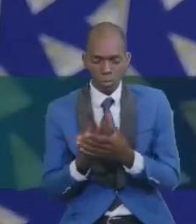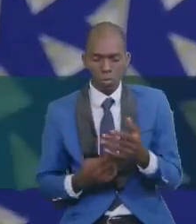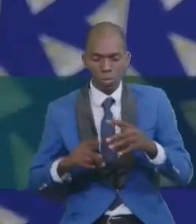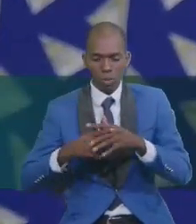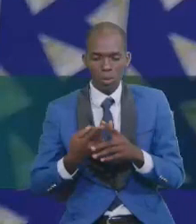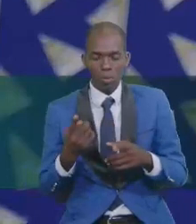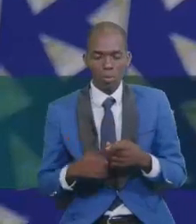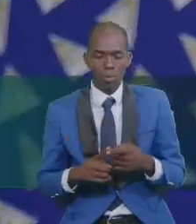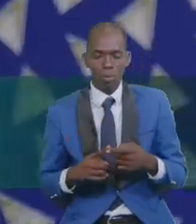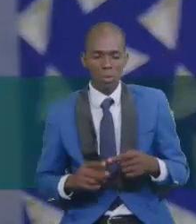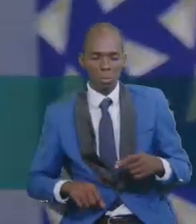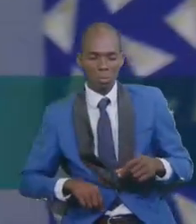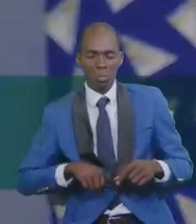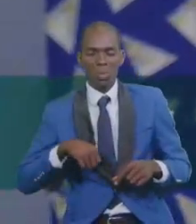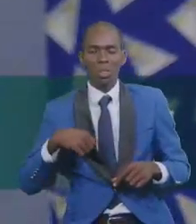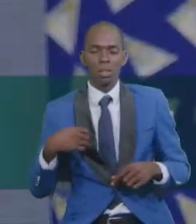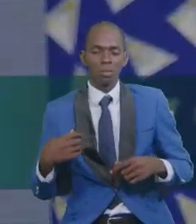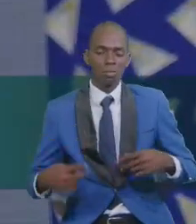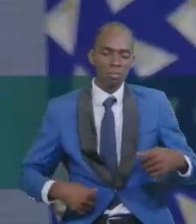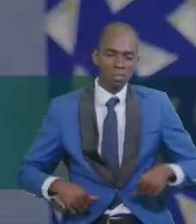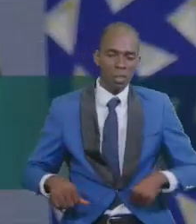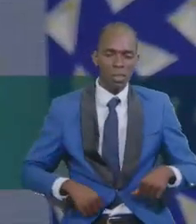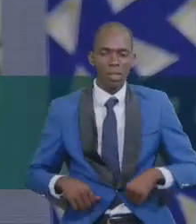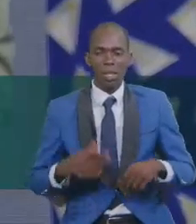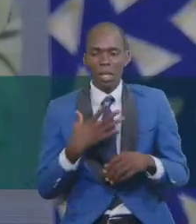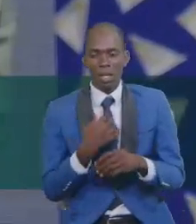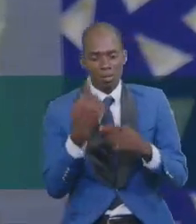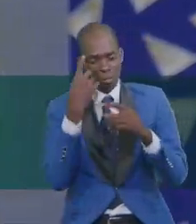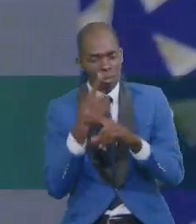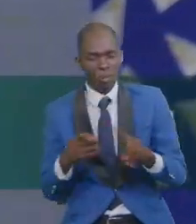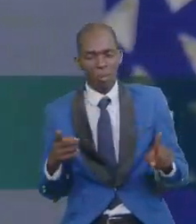pride or vainglory, the work will stop.